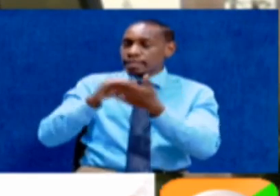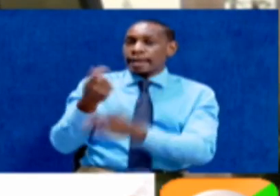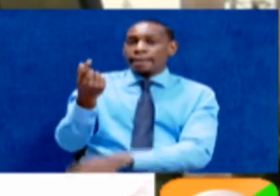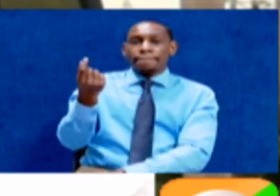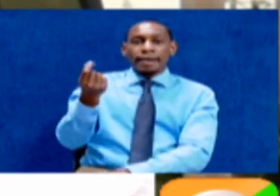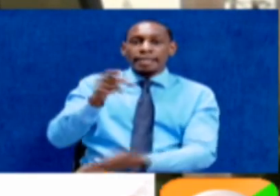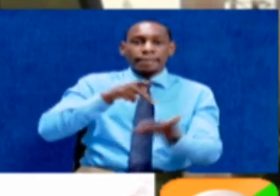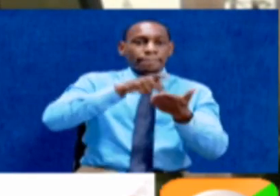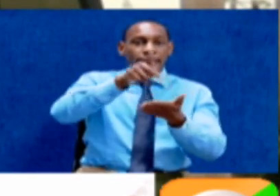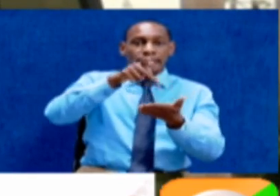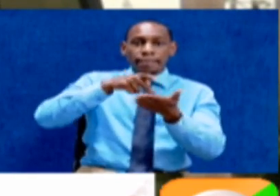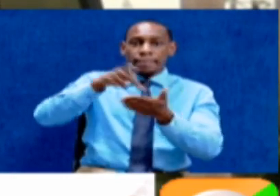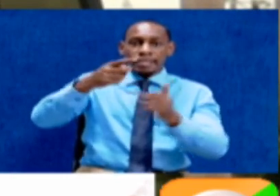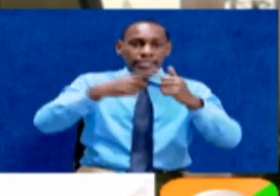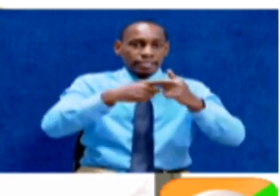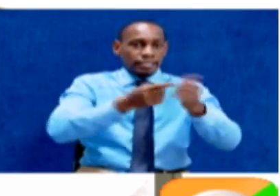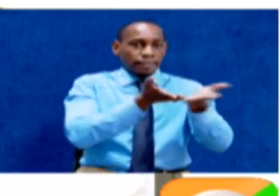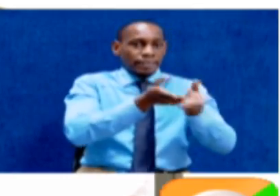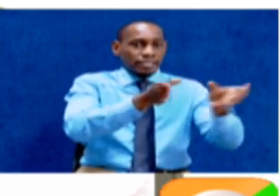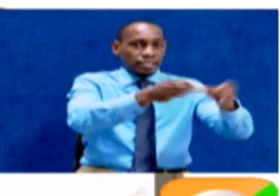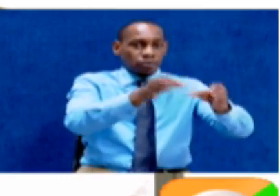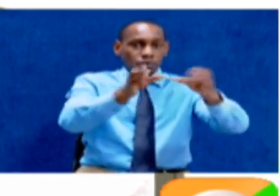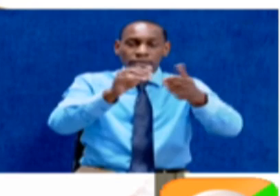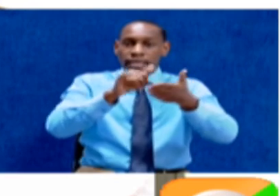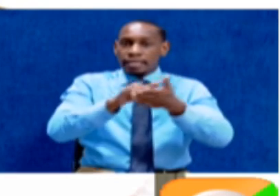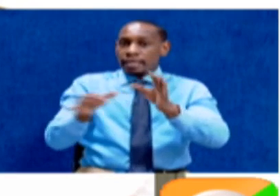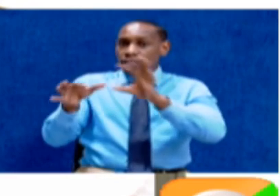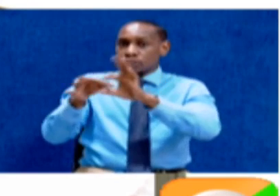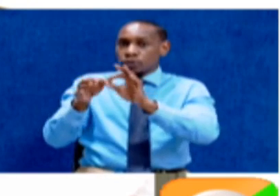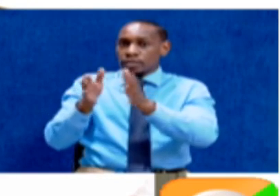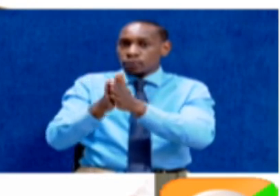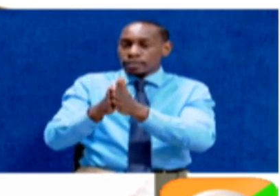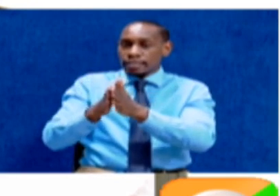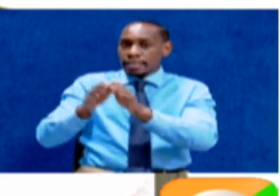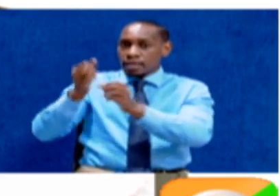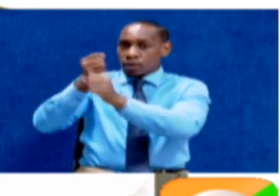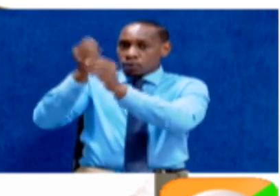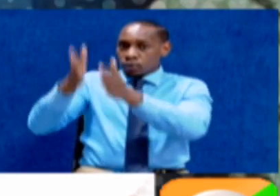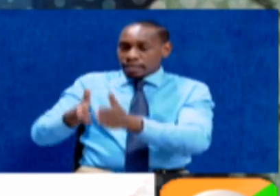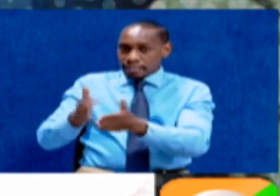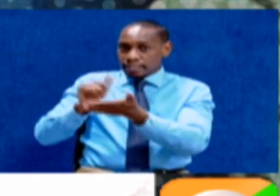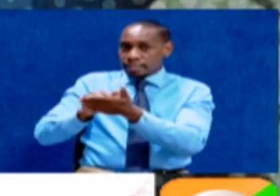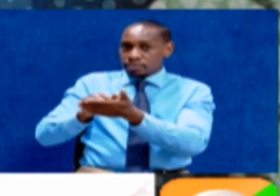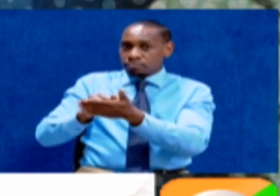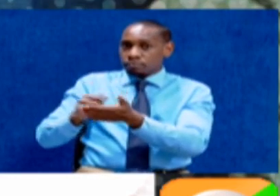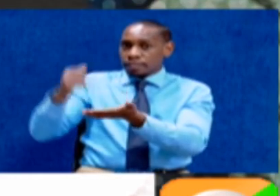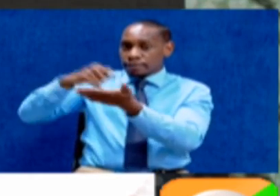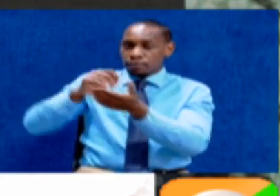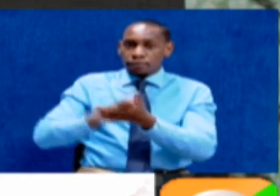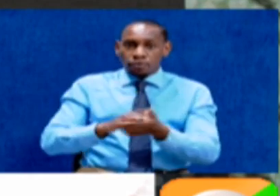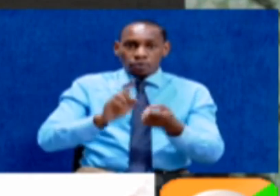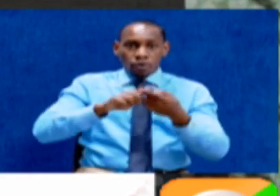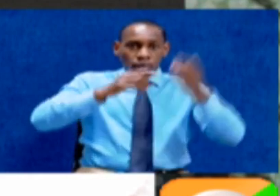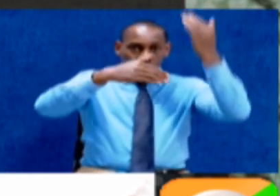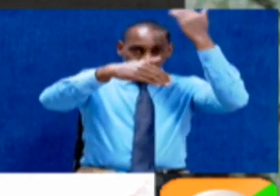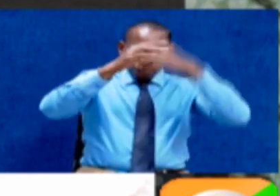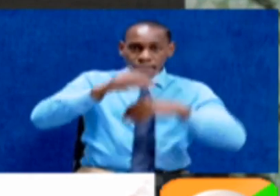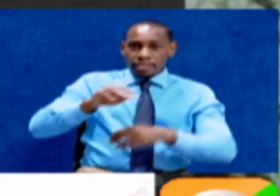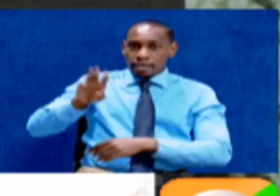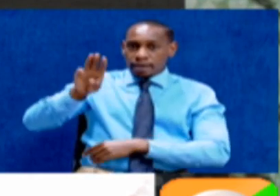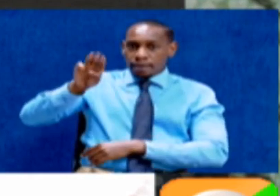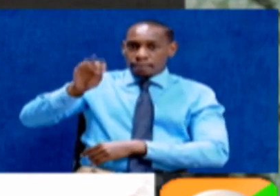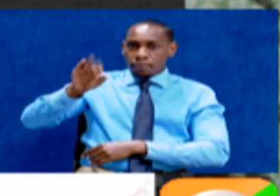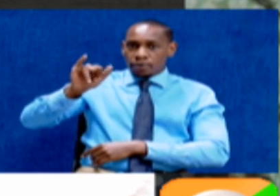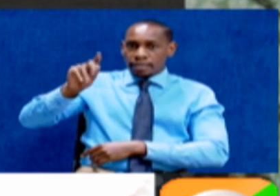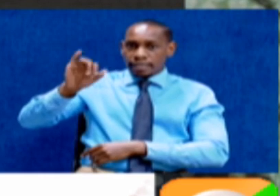money was paid to six firms that were connected to the employees in question. Apart from Professor Mbondenyi, who